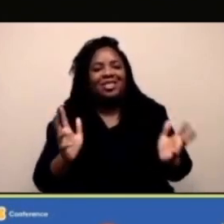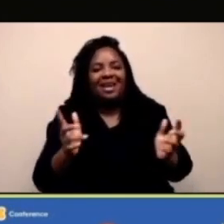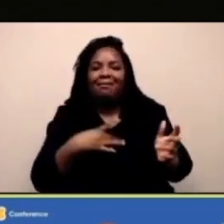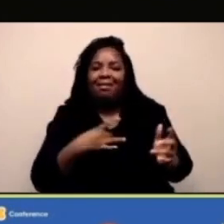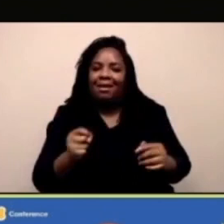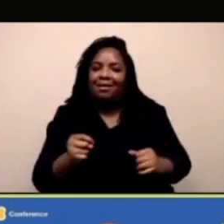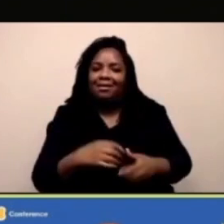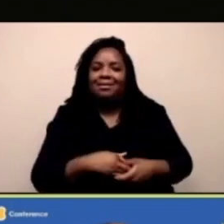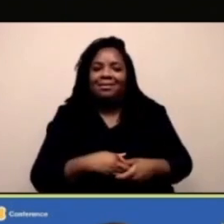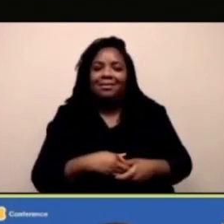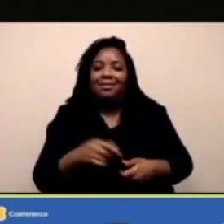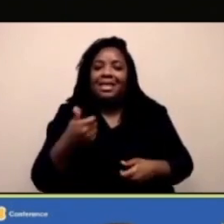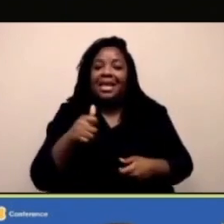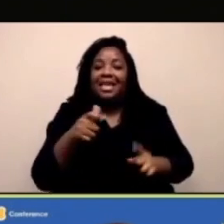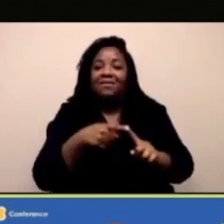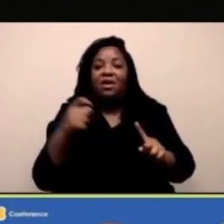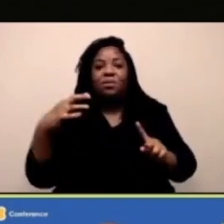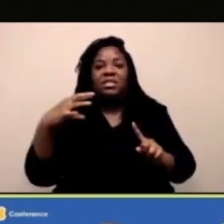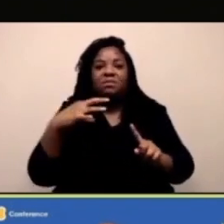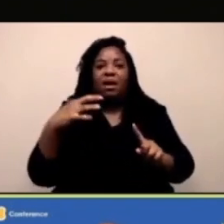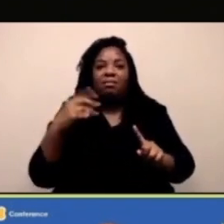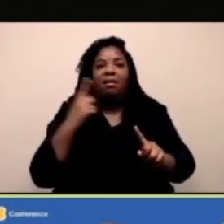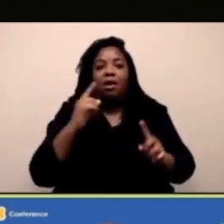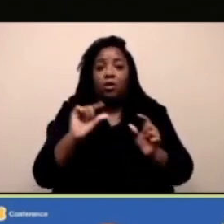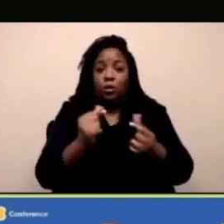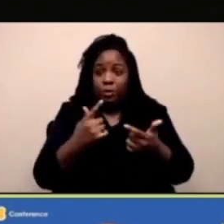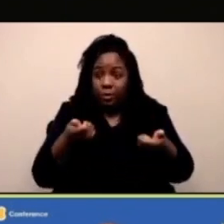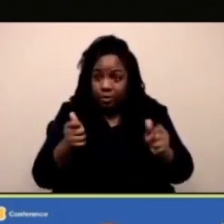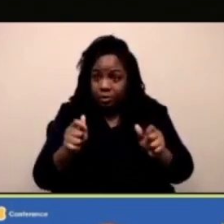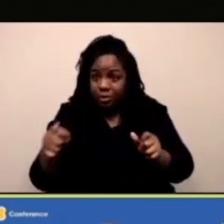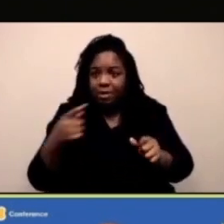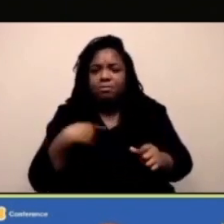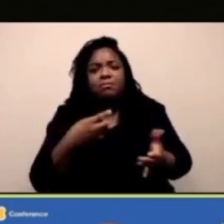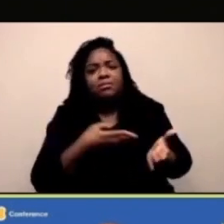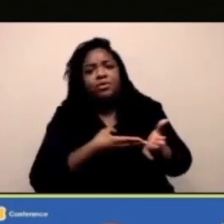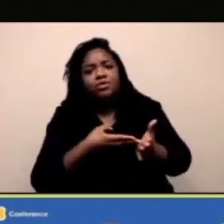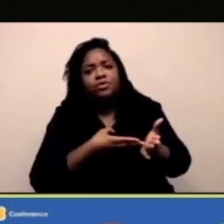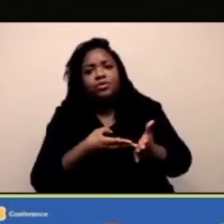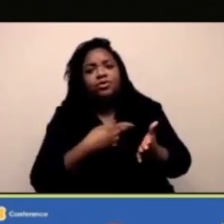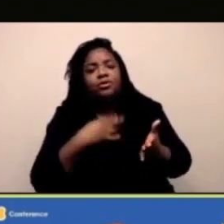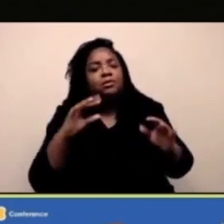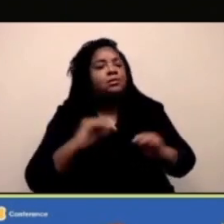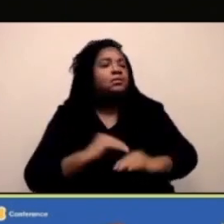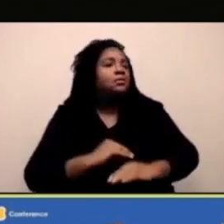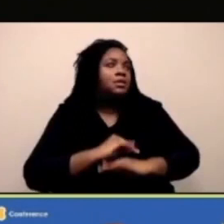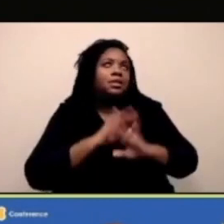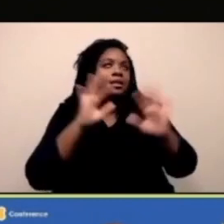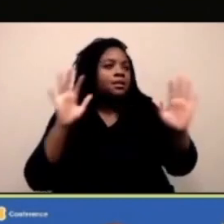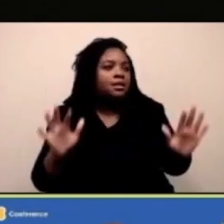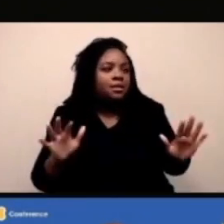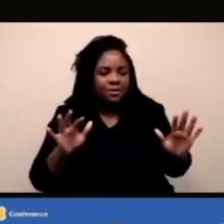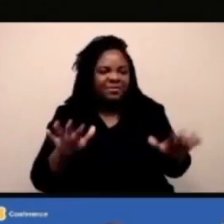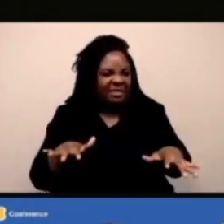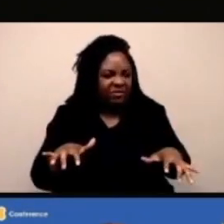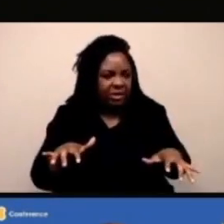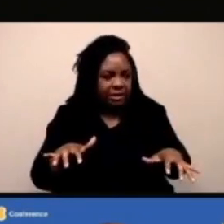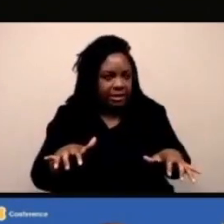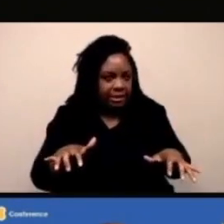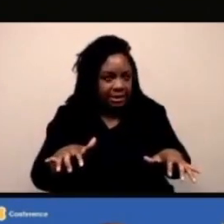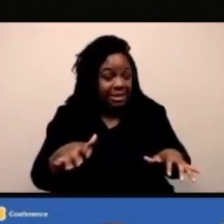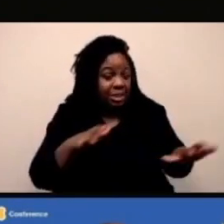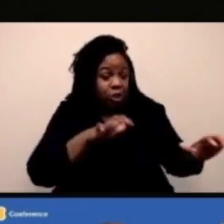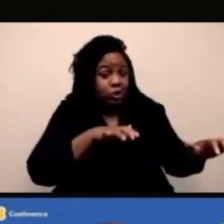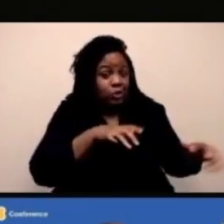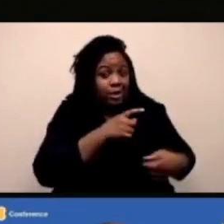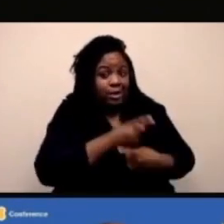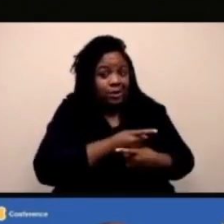Anyone from the Spotlight group want to try? Sure. It's clear. It's so raining, right?